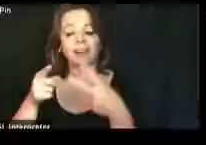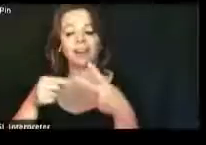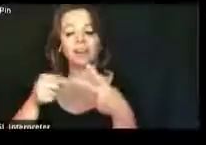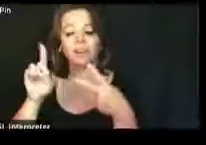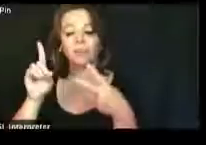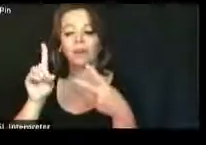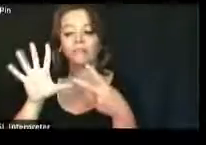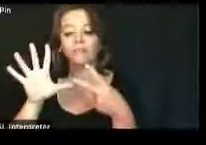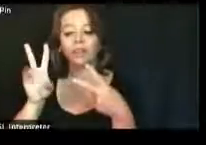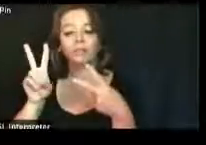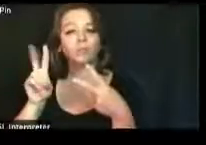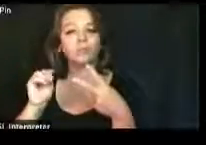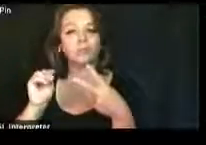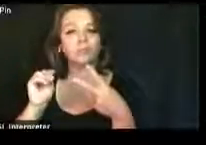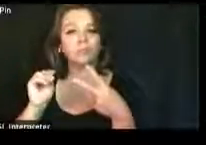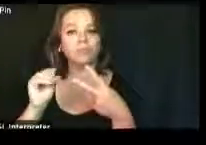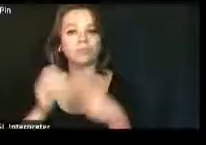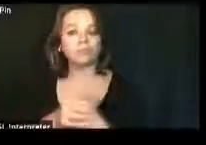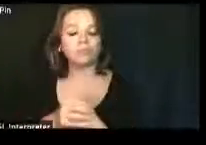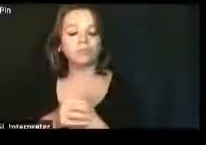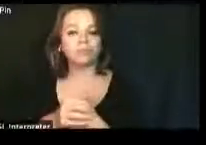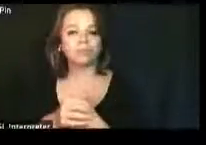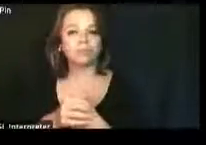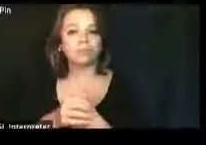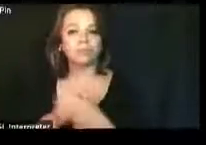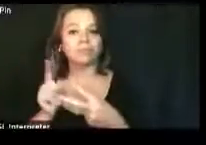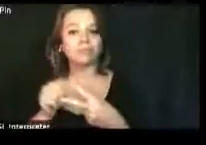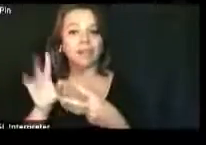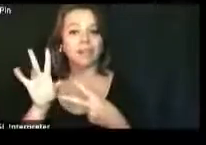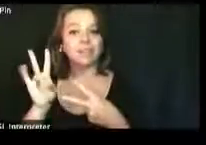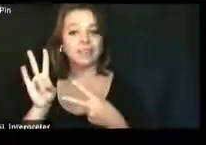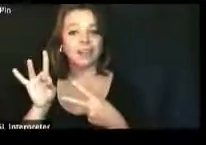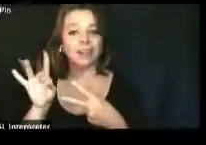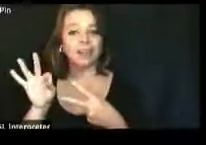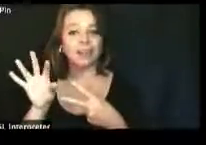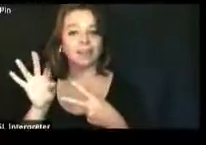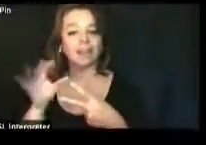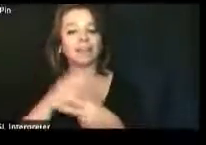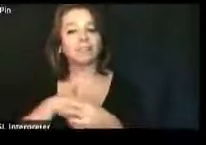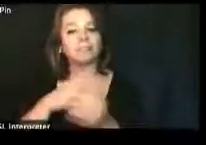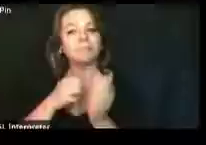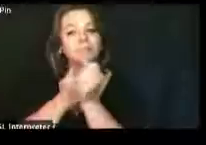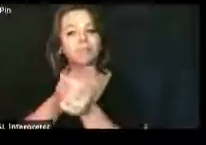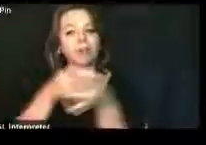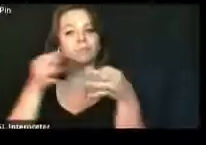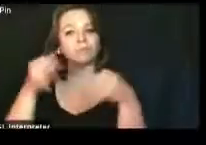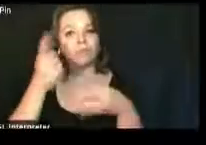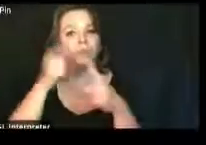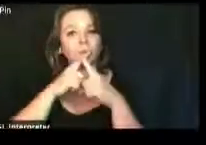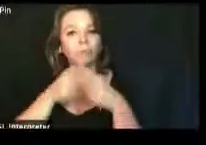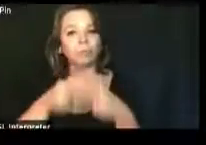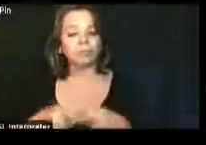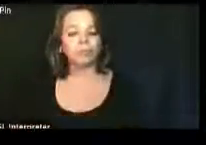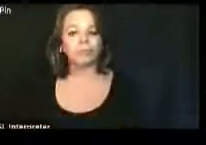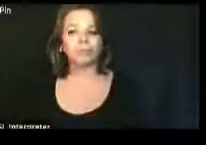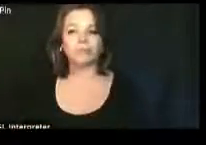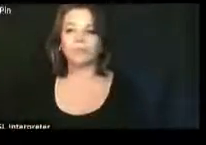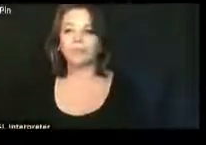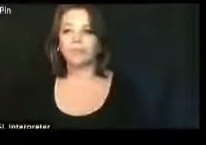1520. Caller 7899, if you will please follow the prompts to unmute.